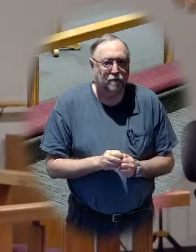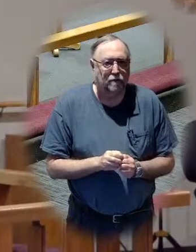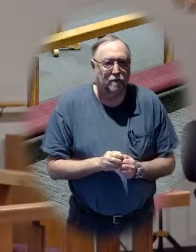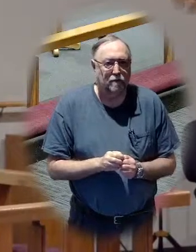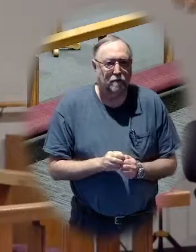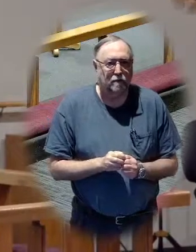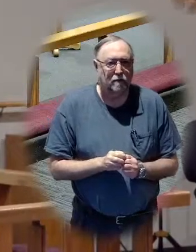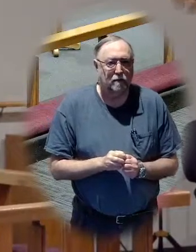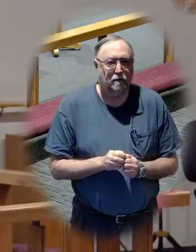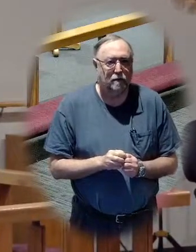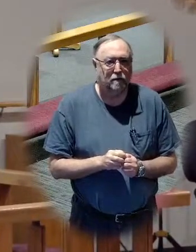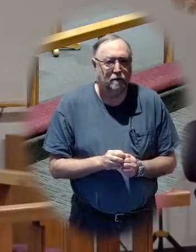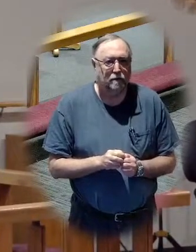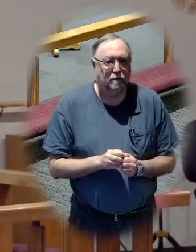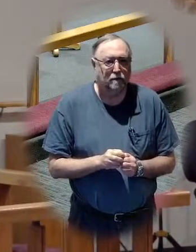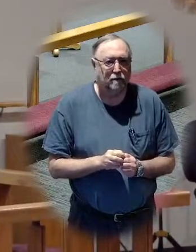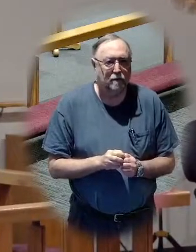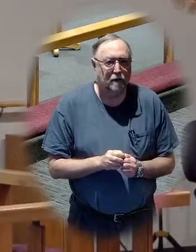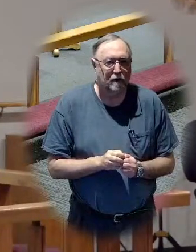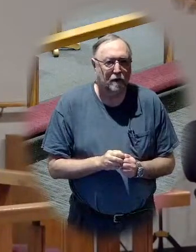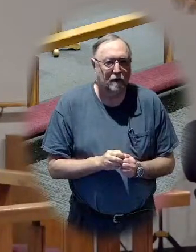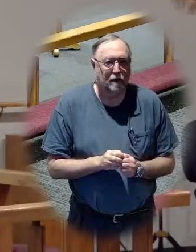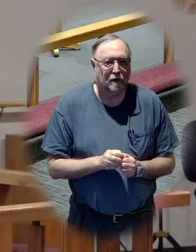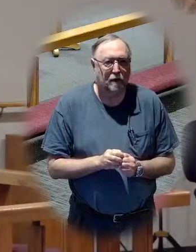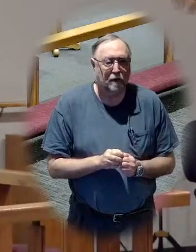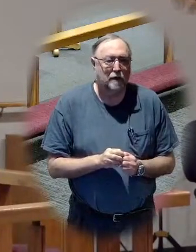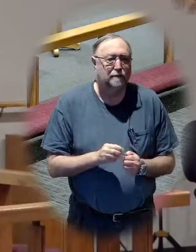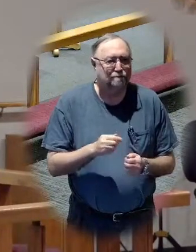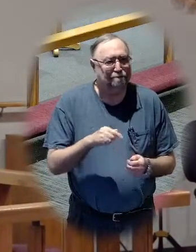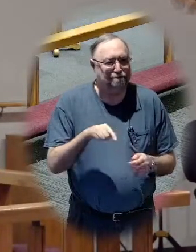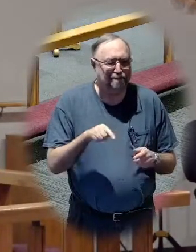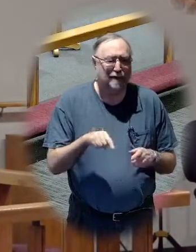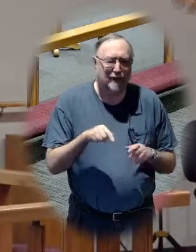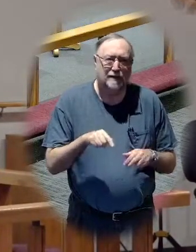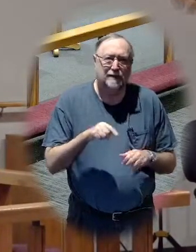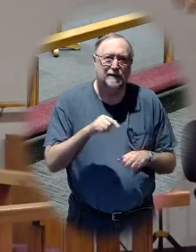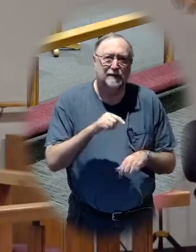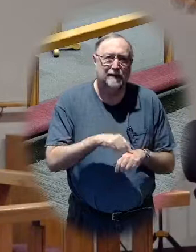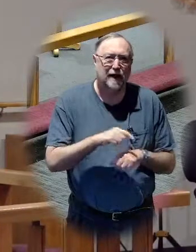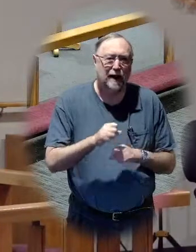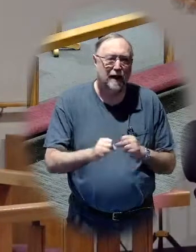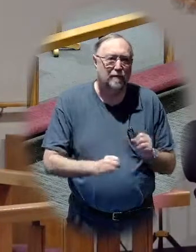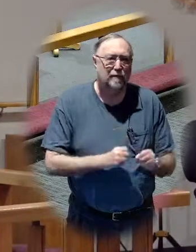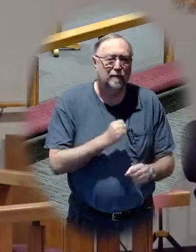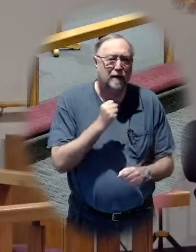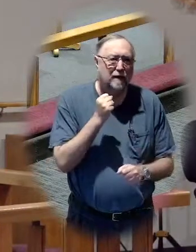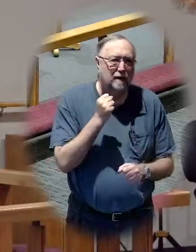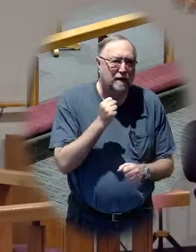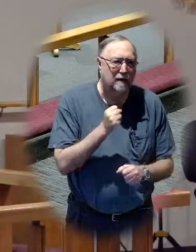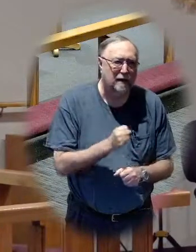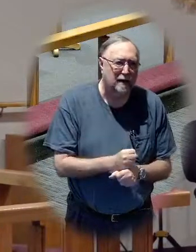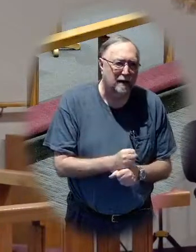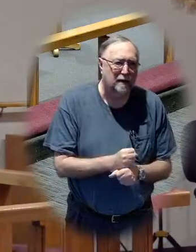I don't know, there's just something about this time of year that defies